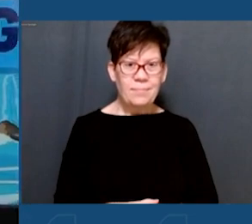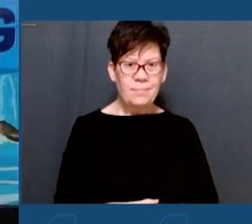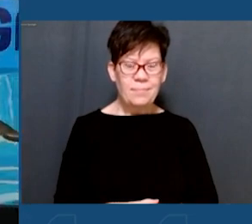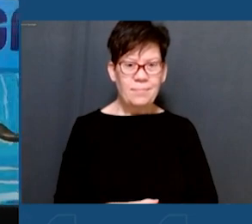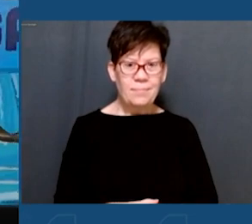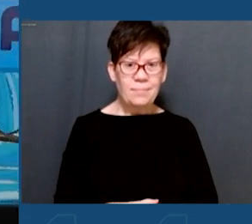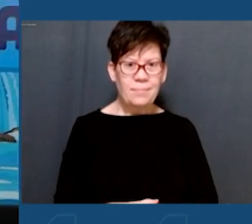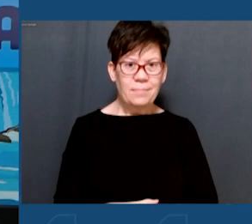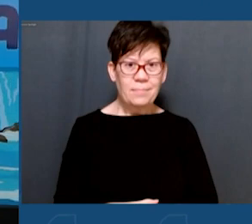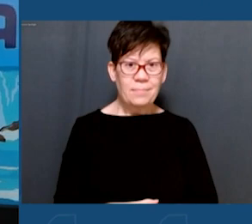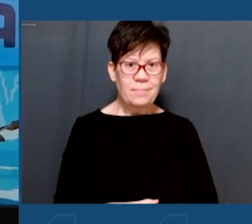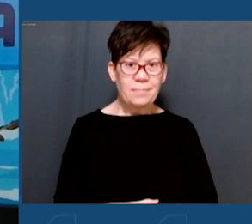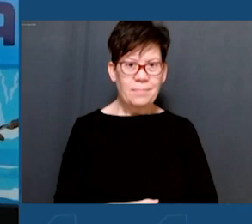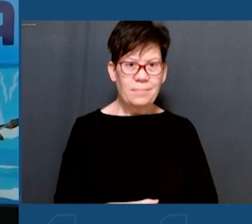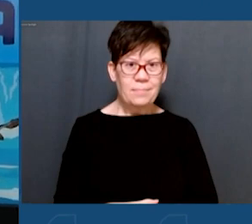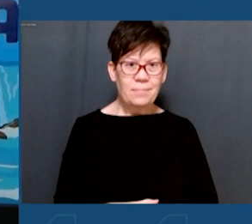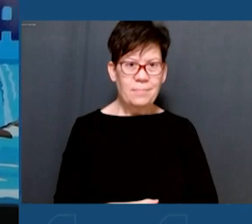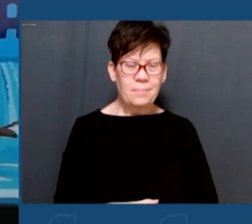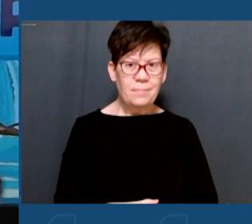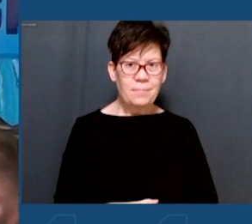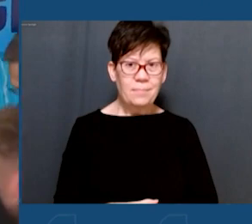So this way. Sorry. Perfect.